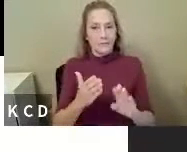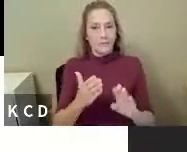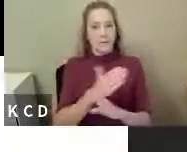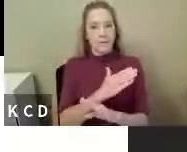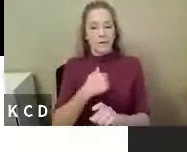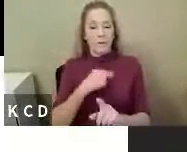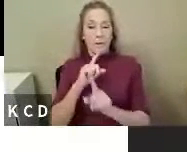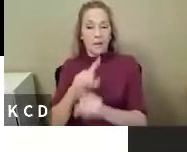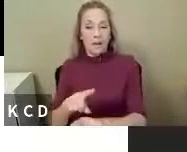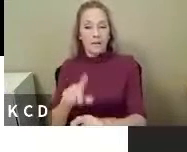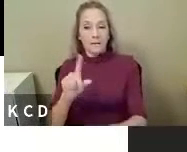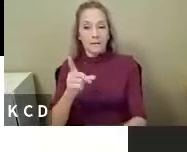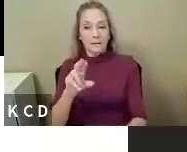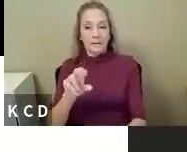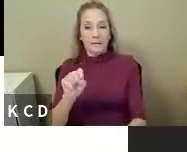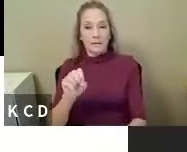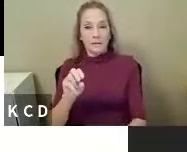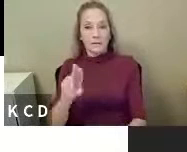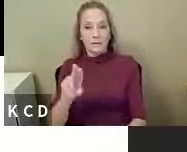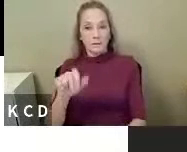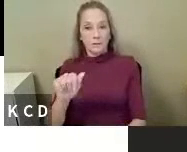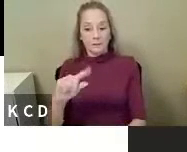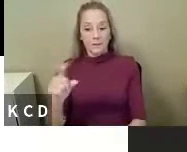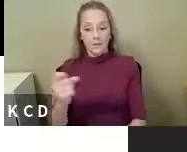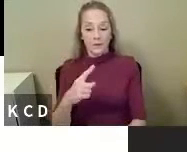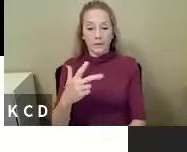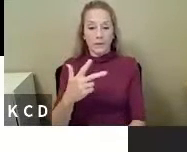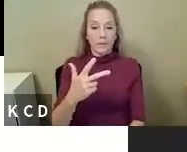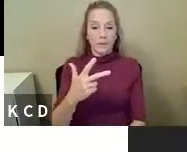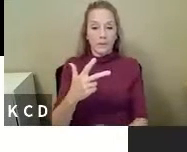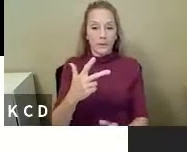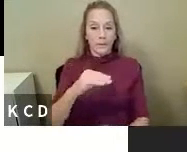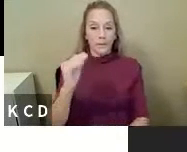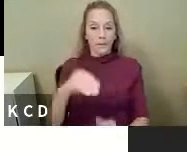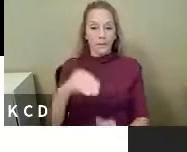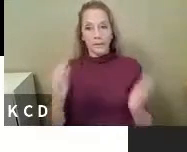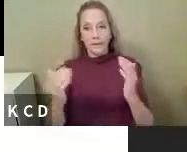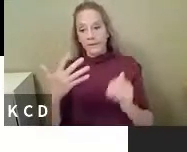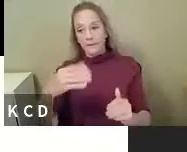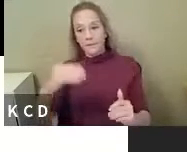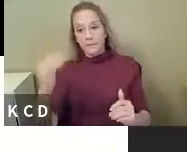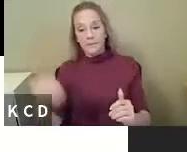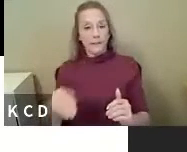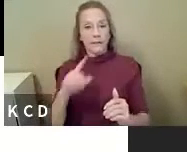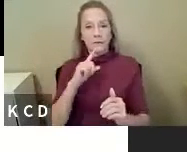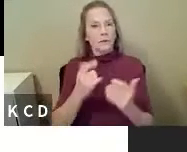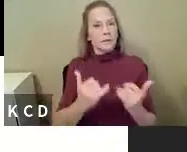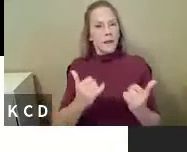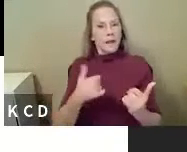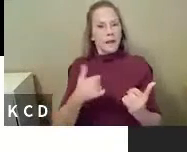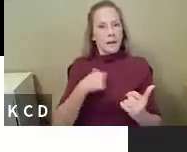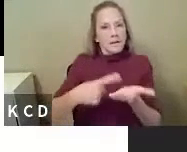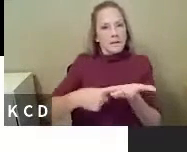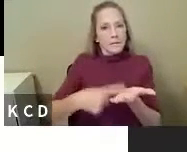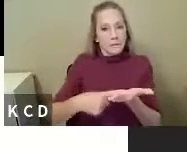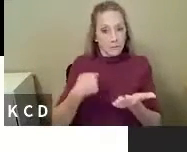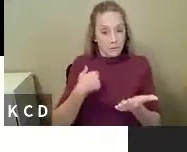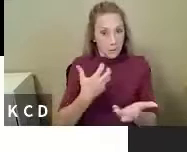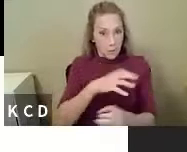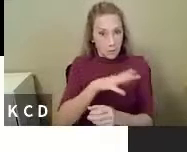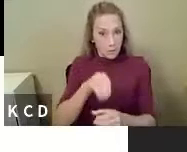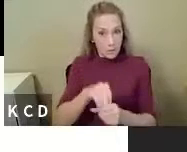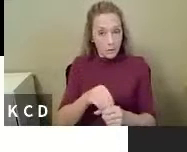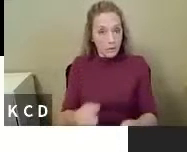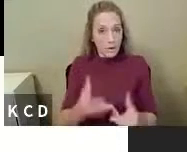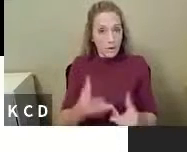3 versus 5 and those type of things, because I do have some thoughts there, is how strongly do we feel about including testing